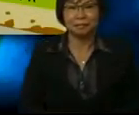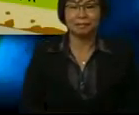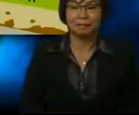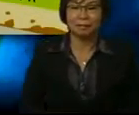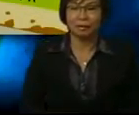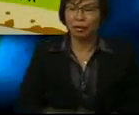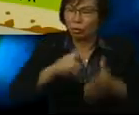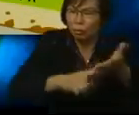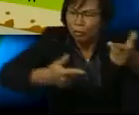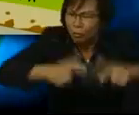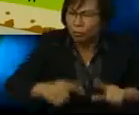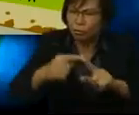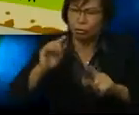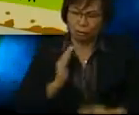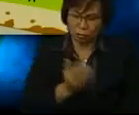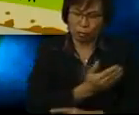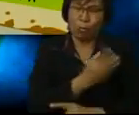What happened to our water?